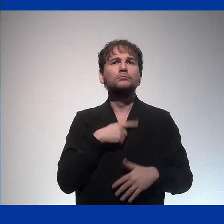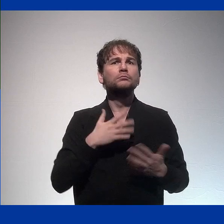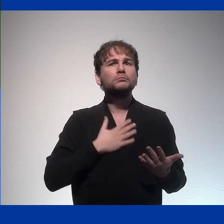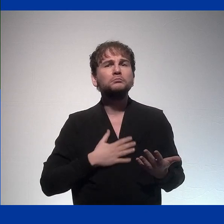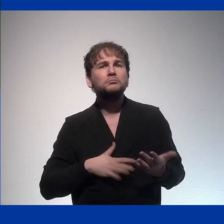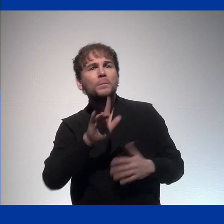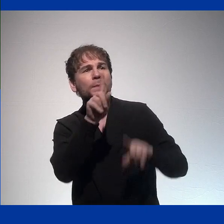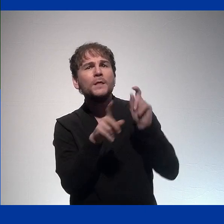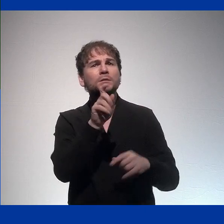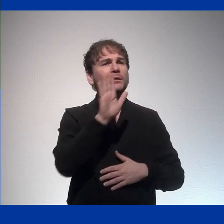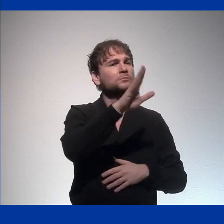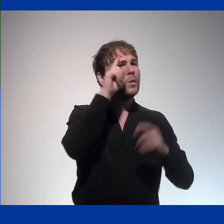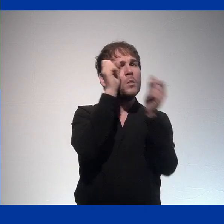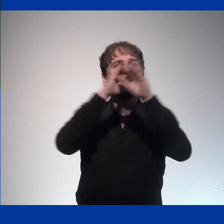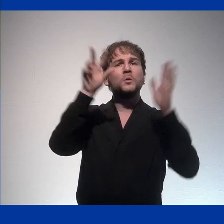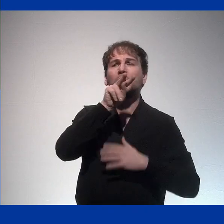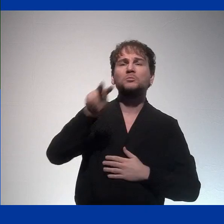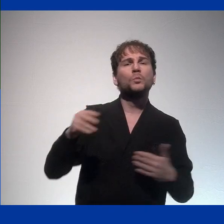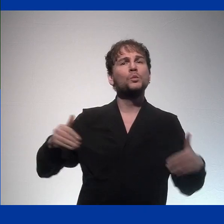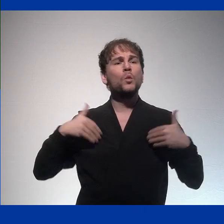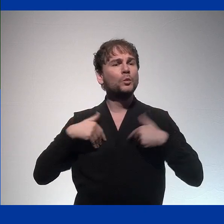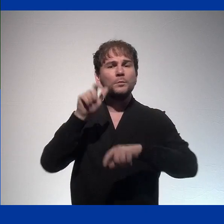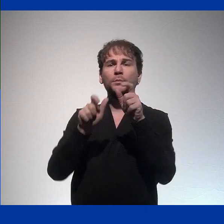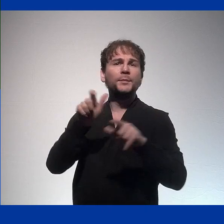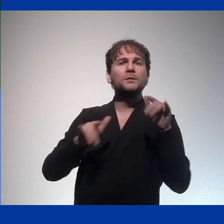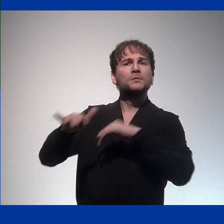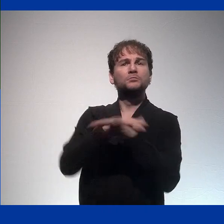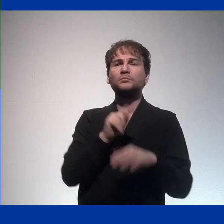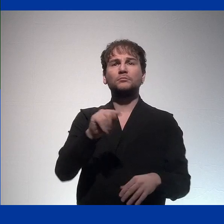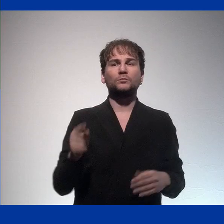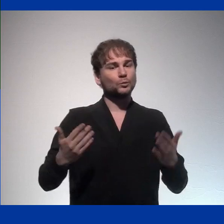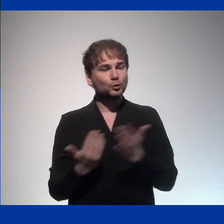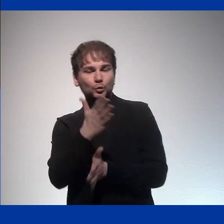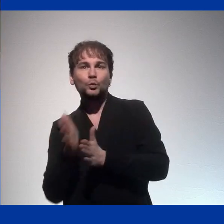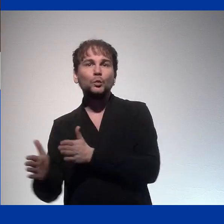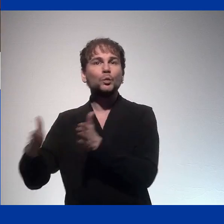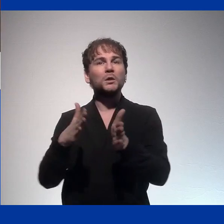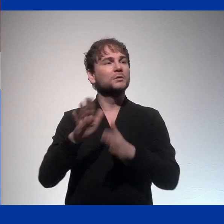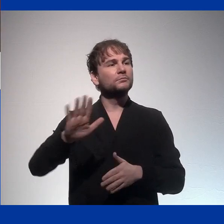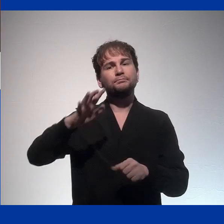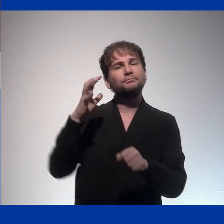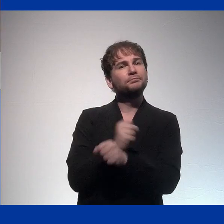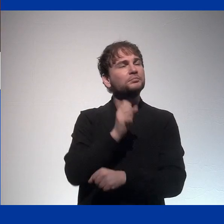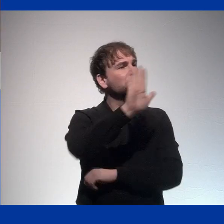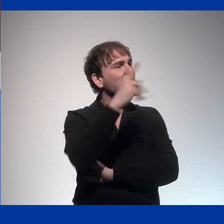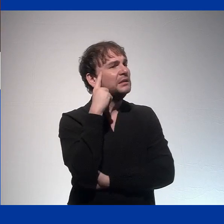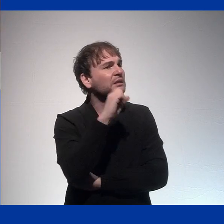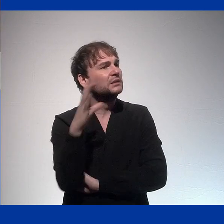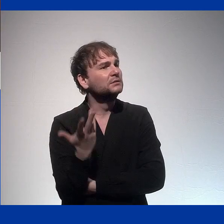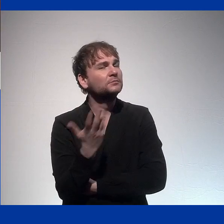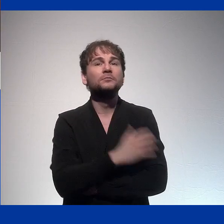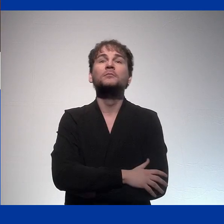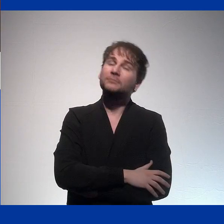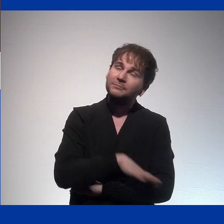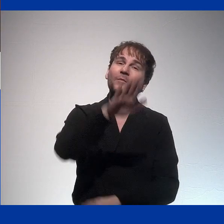Hello there, thank you for liking my name. Greetings from Slovenia. So, as the National Youth